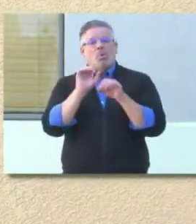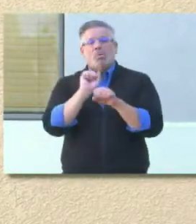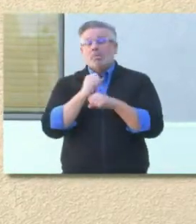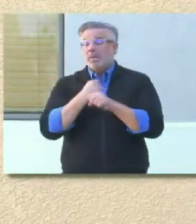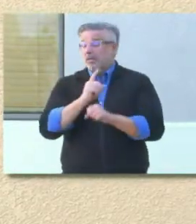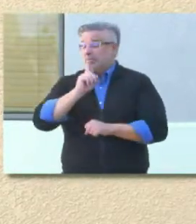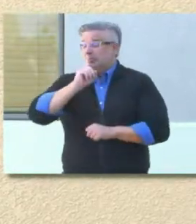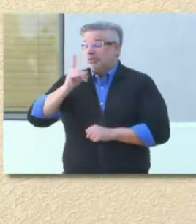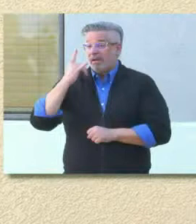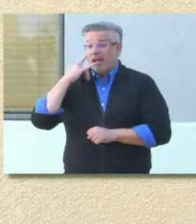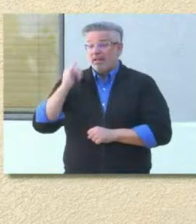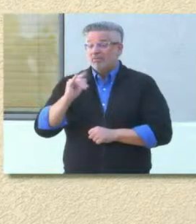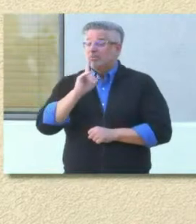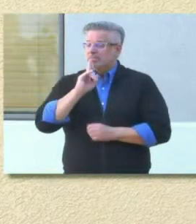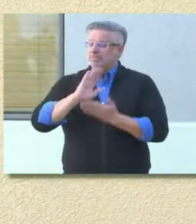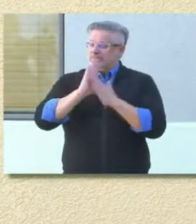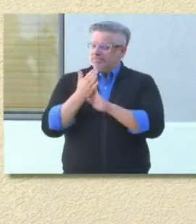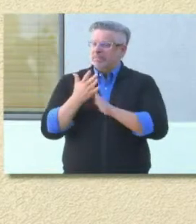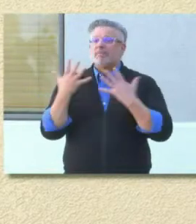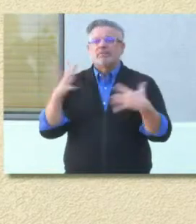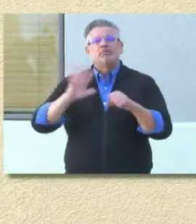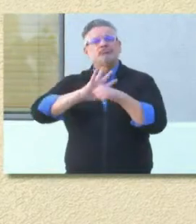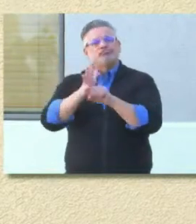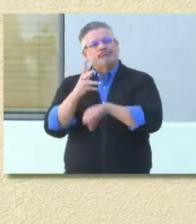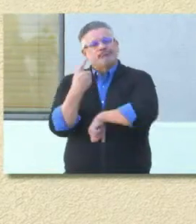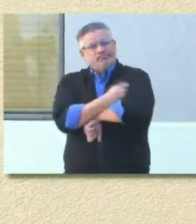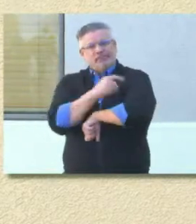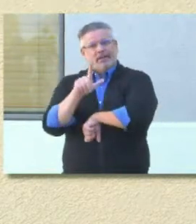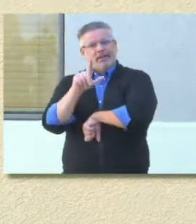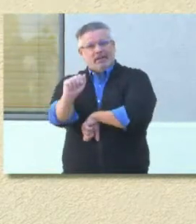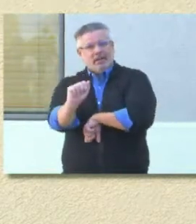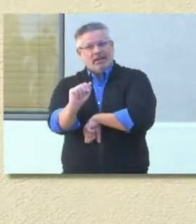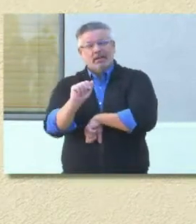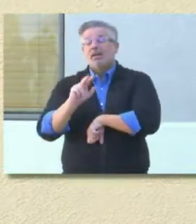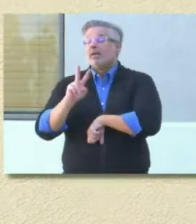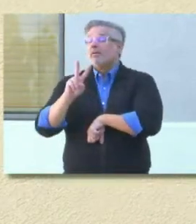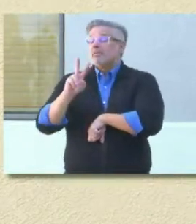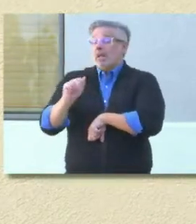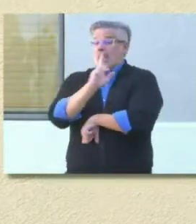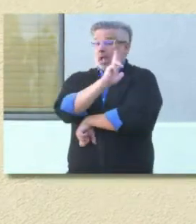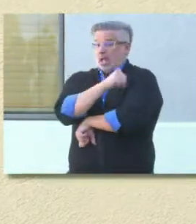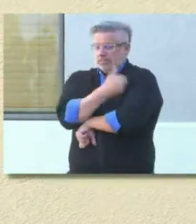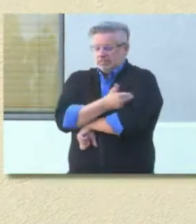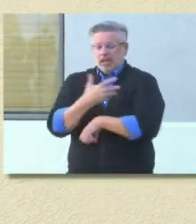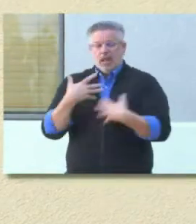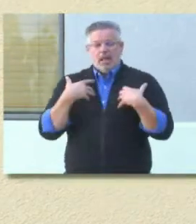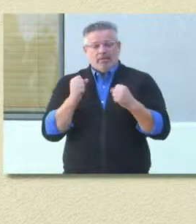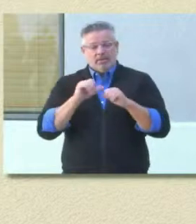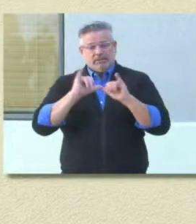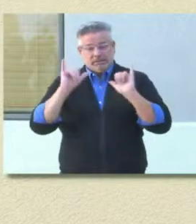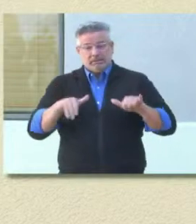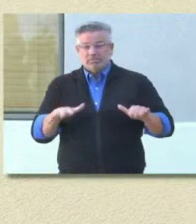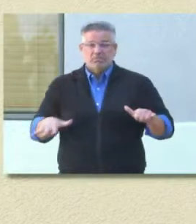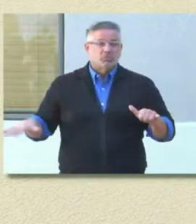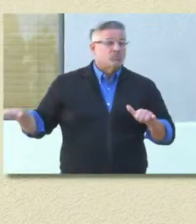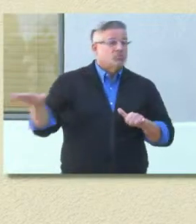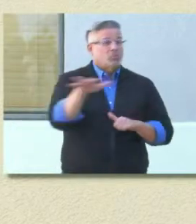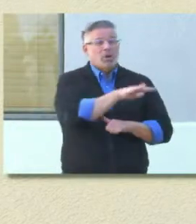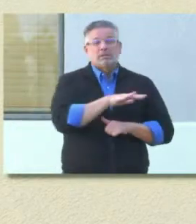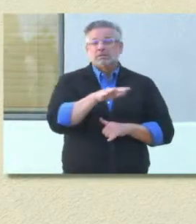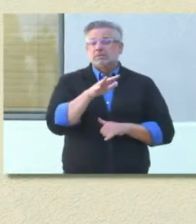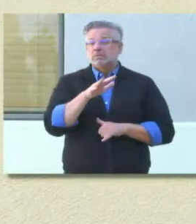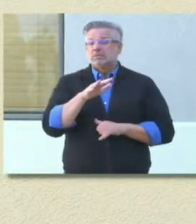making sure Californians are getting vaccinated here in Los Angeles. VAs, hospitals, health systems across this